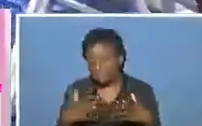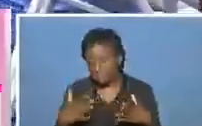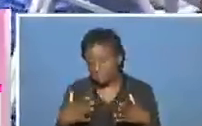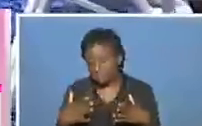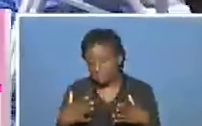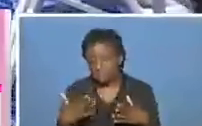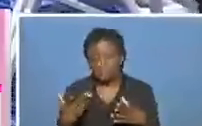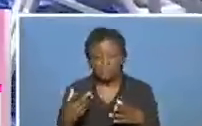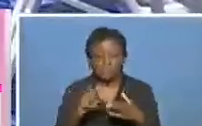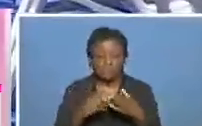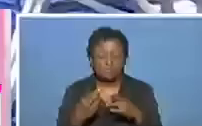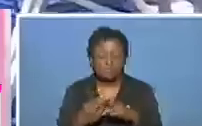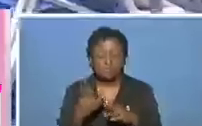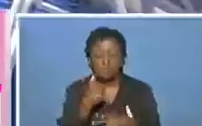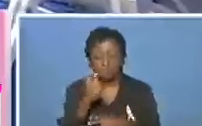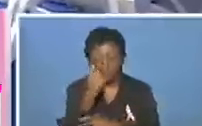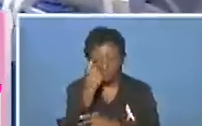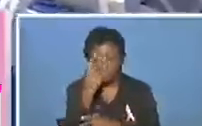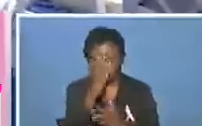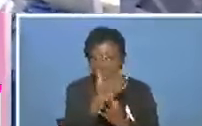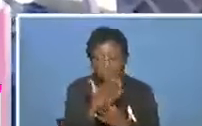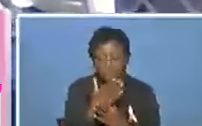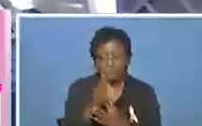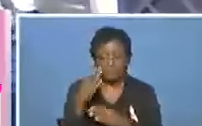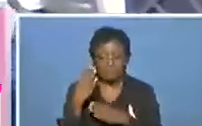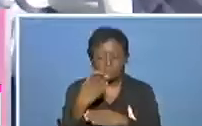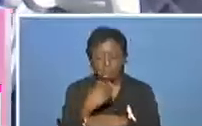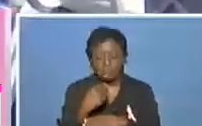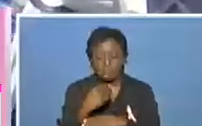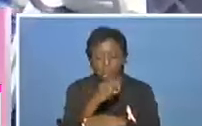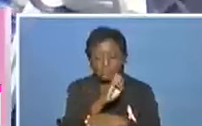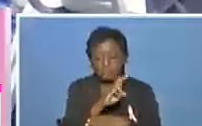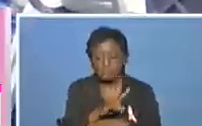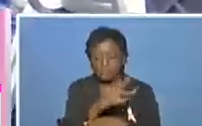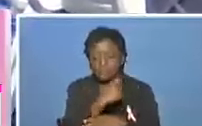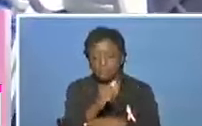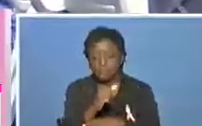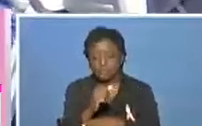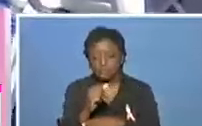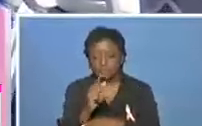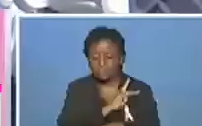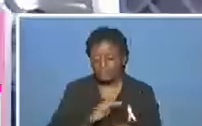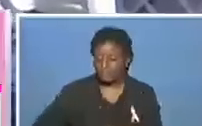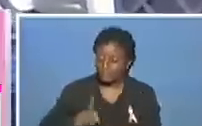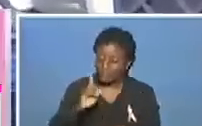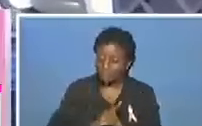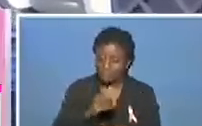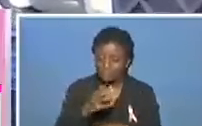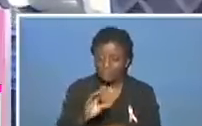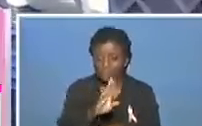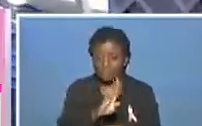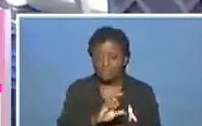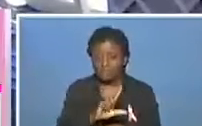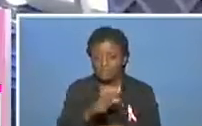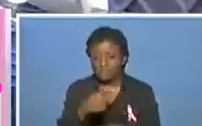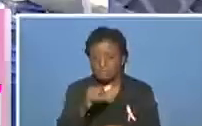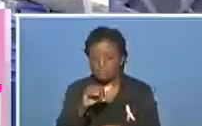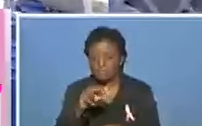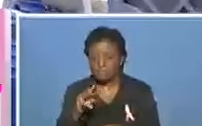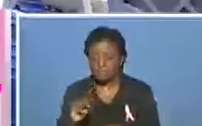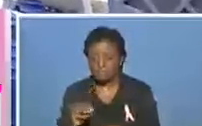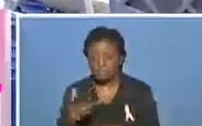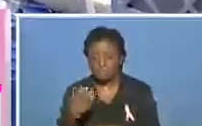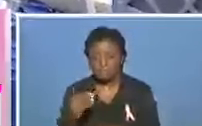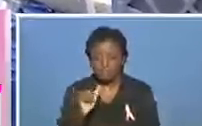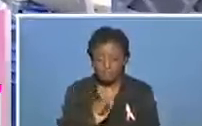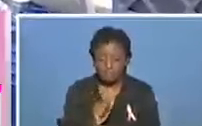understanding between the Bahamas and the EU and the Kingdom of Belgium by extension, and to make sure that we deal with the issue of blacklisting